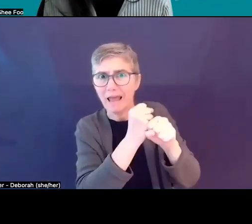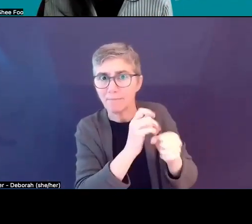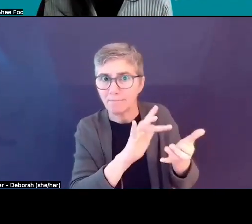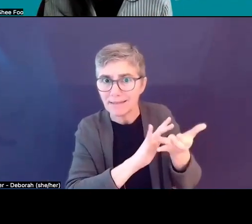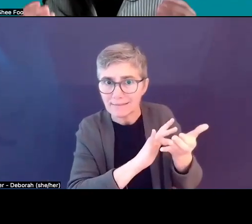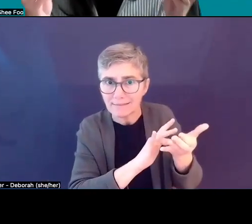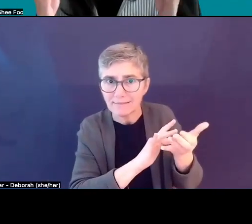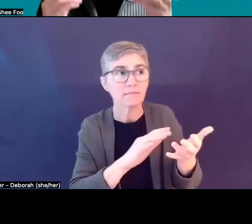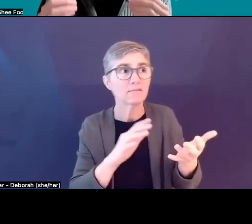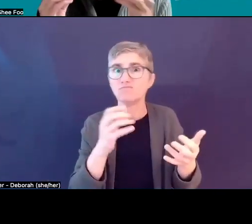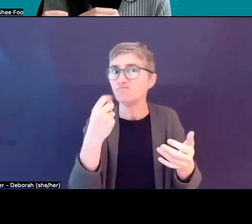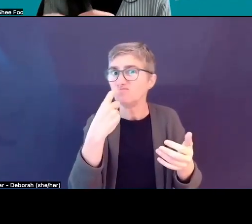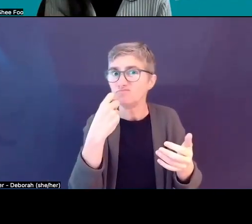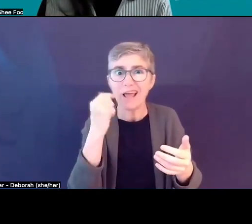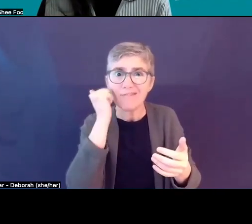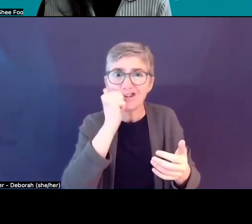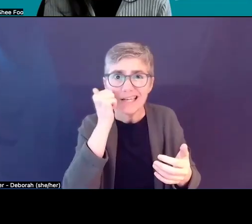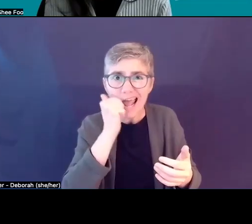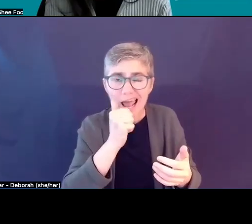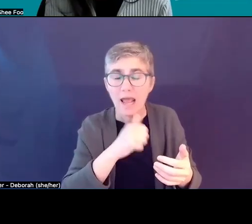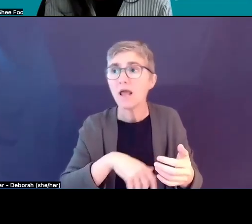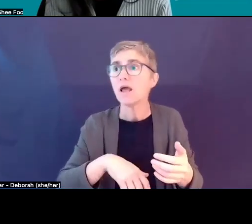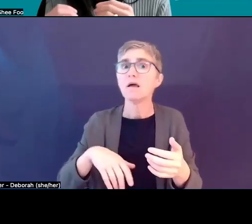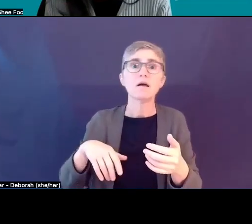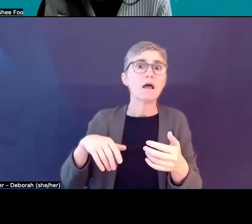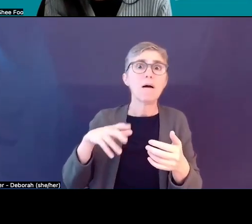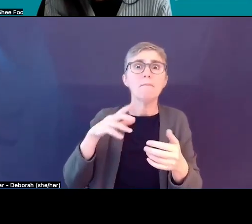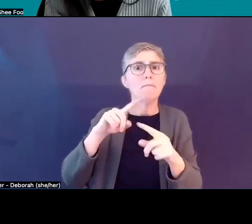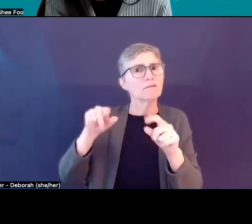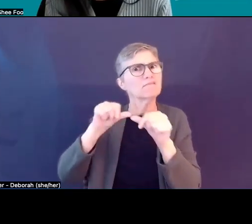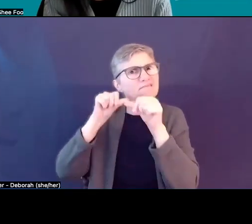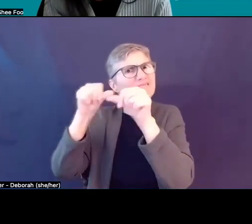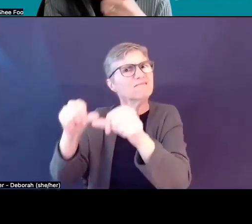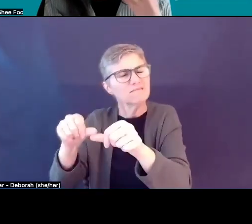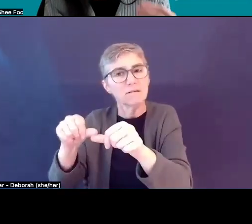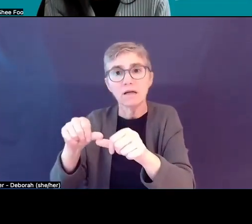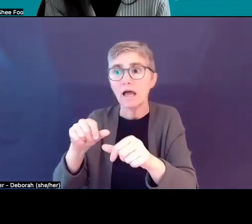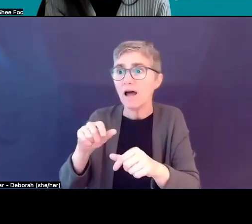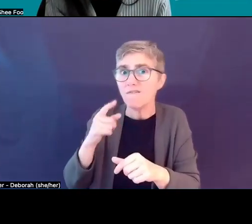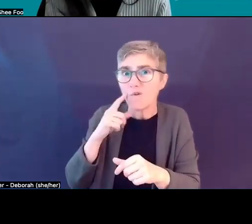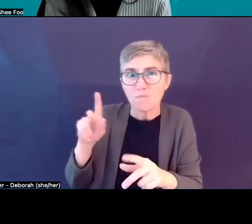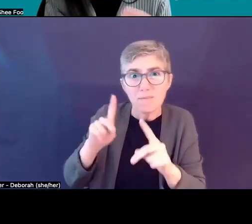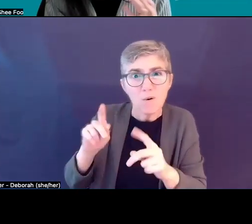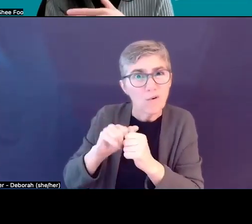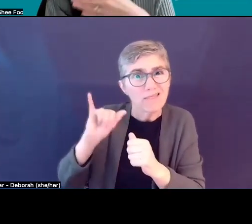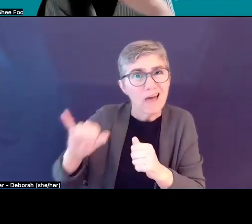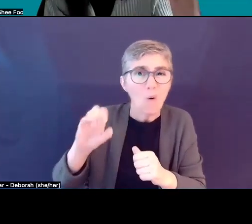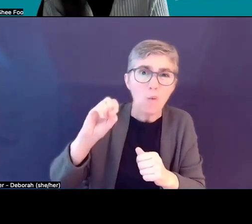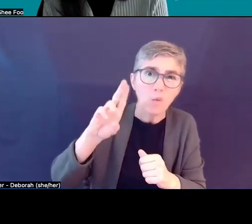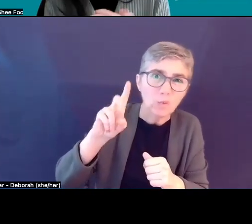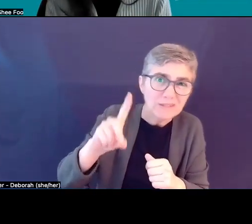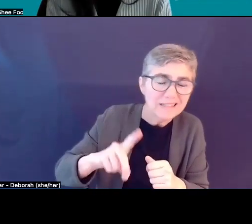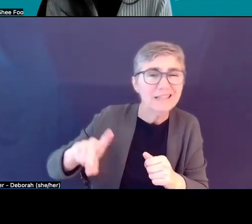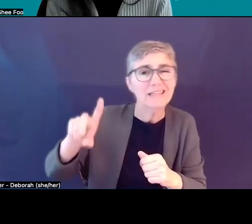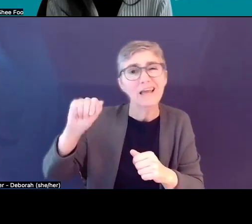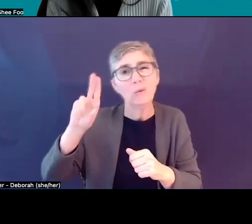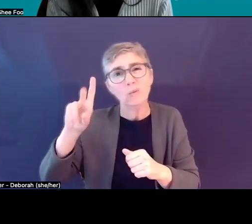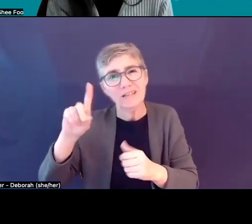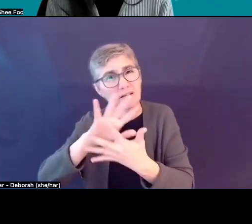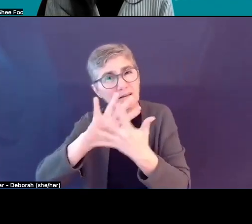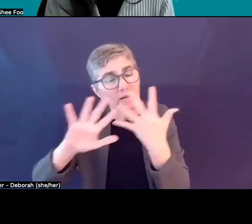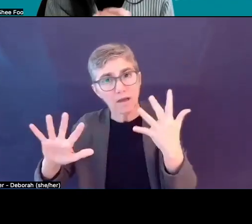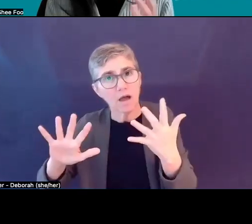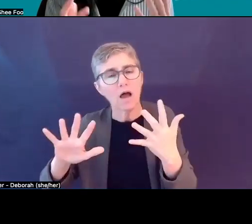daily pill, right? But for people with these conditions, missing a dose can risk relapse and longer-term